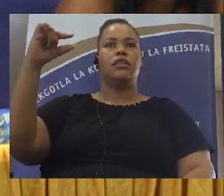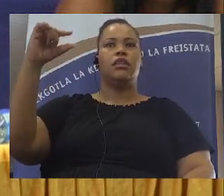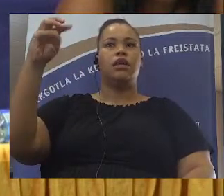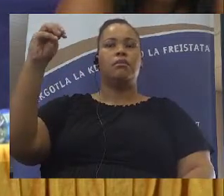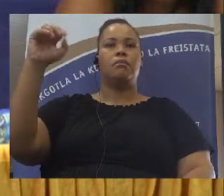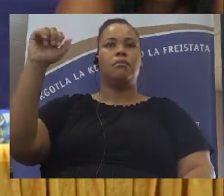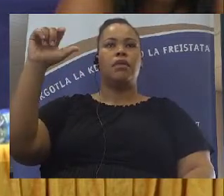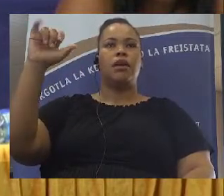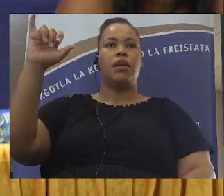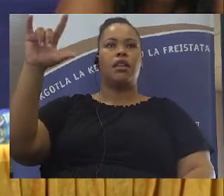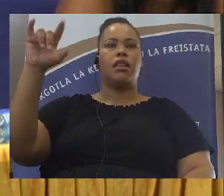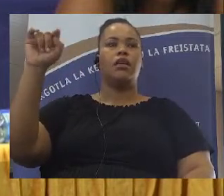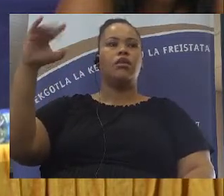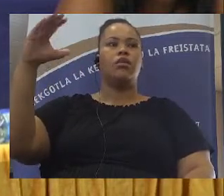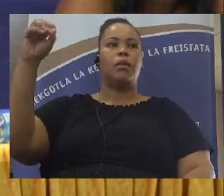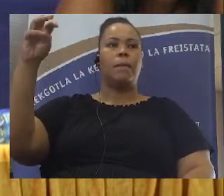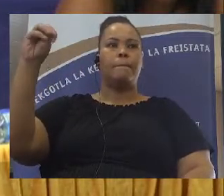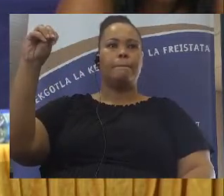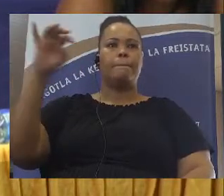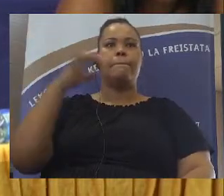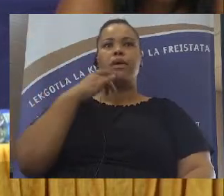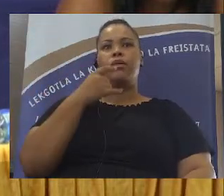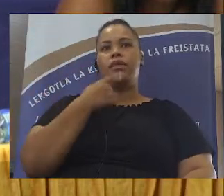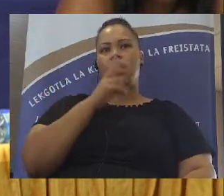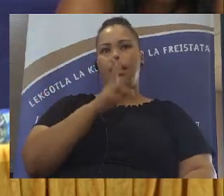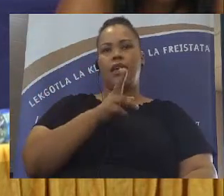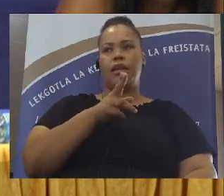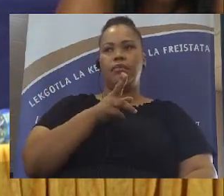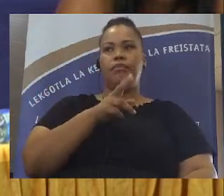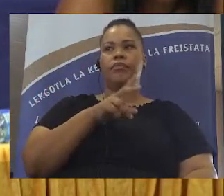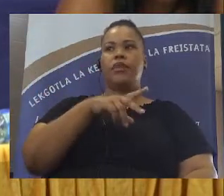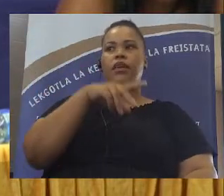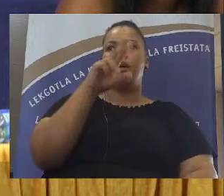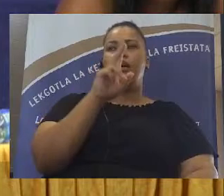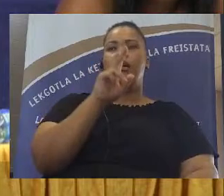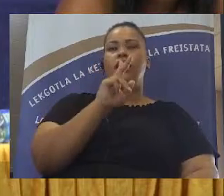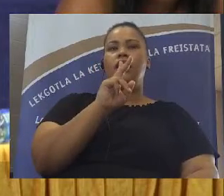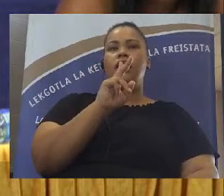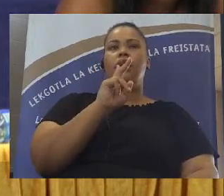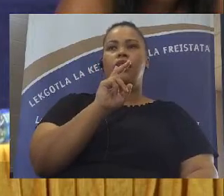77@gmail.com. Ke tlo ipheta hape email ya pele ke